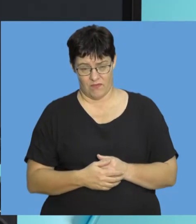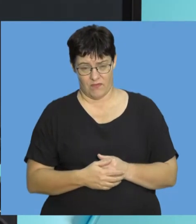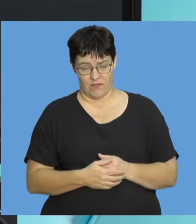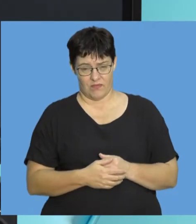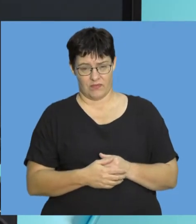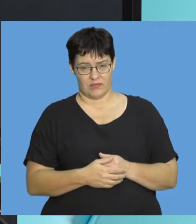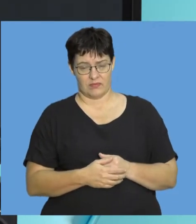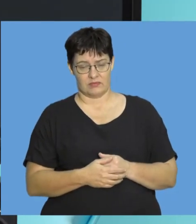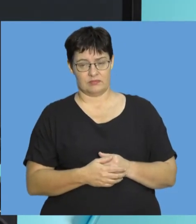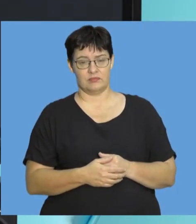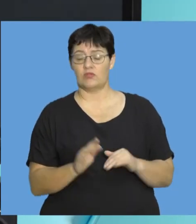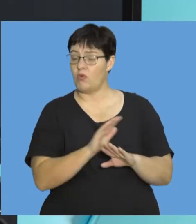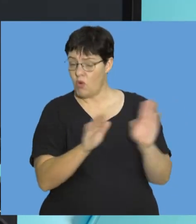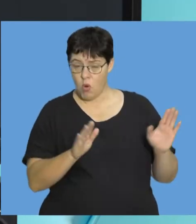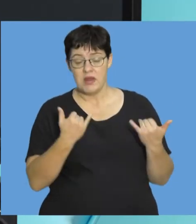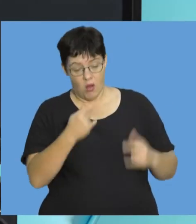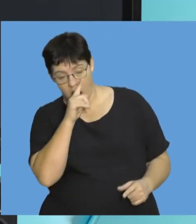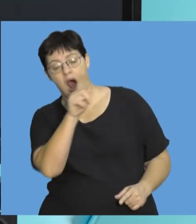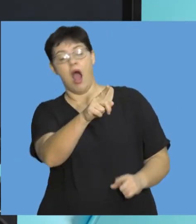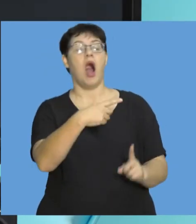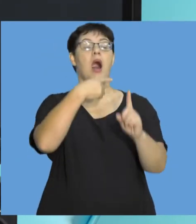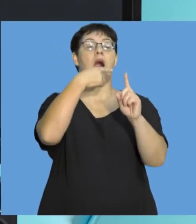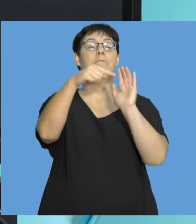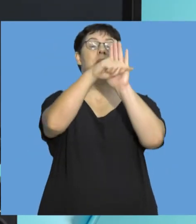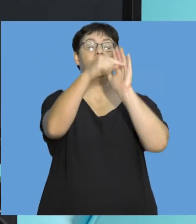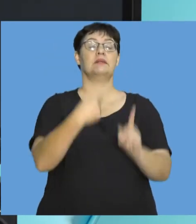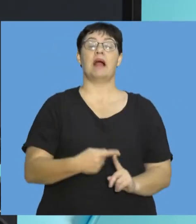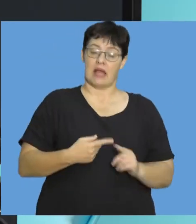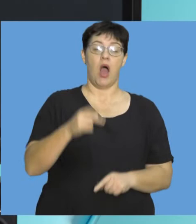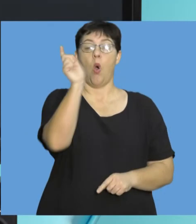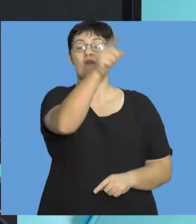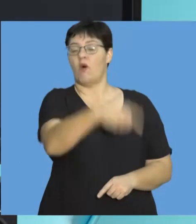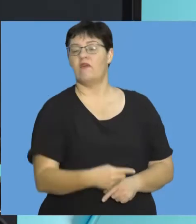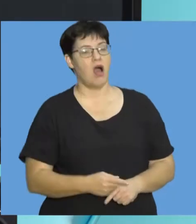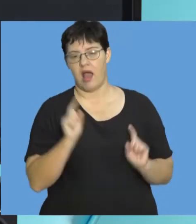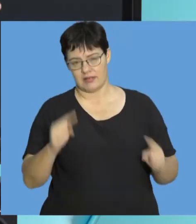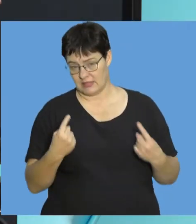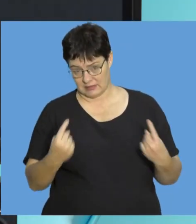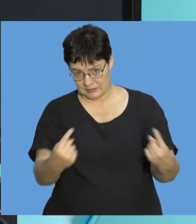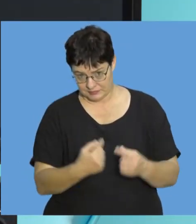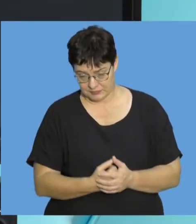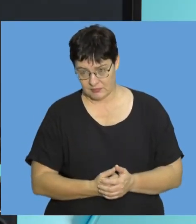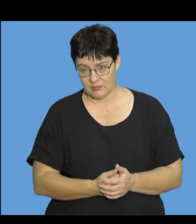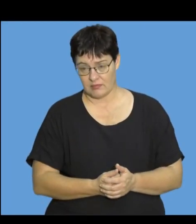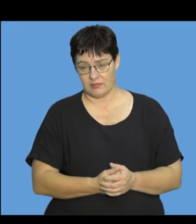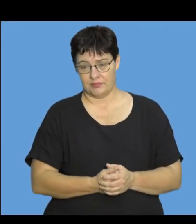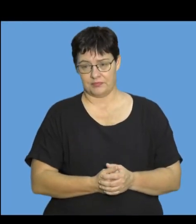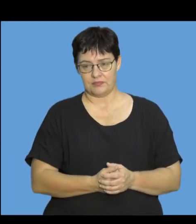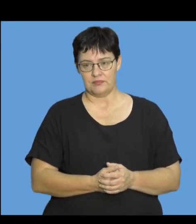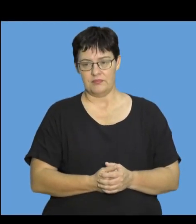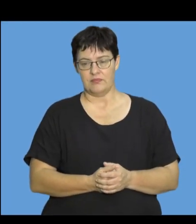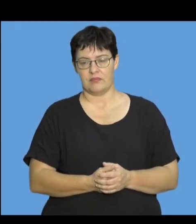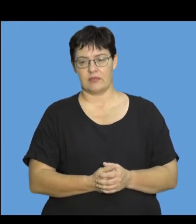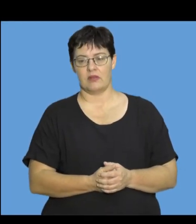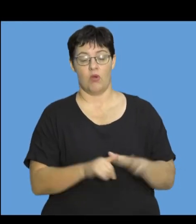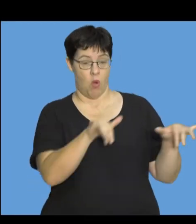you can then cancel. So do not then cancel my 3 to the x's here and think that's what you then need to do. So I'm going